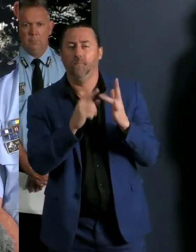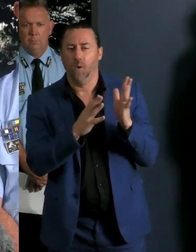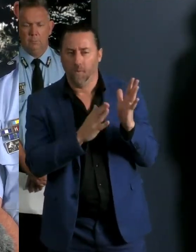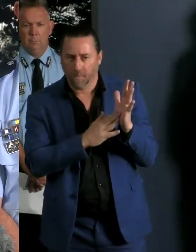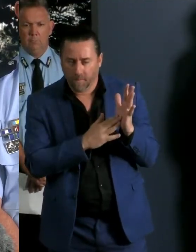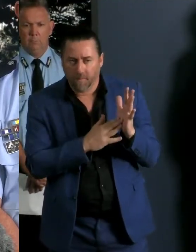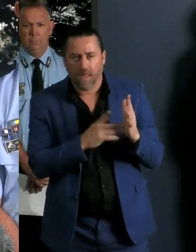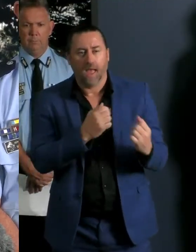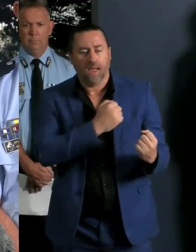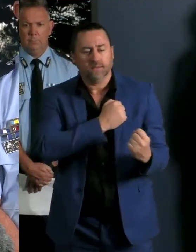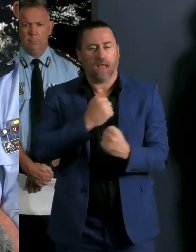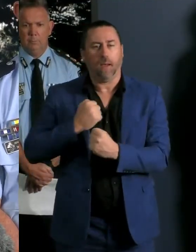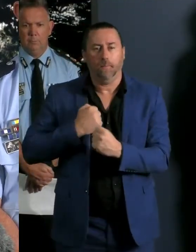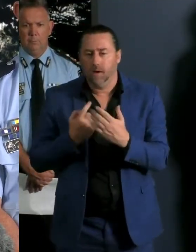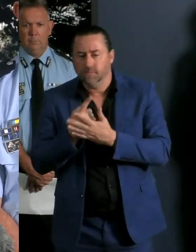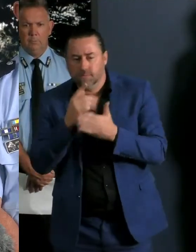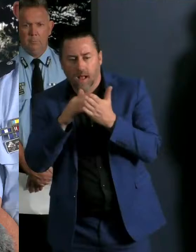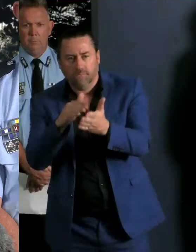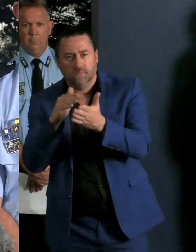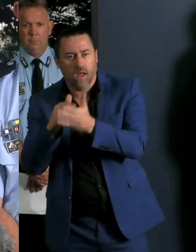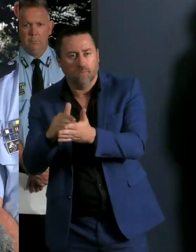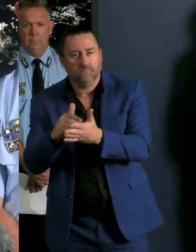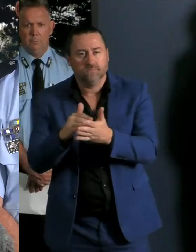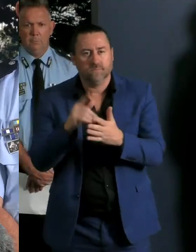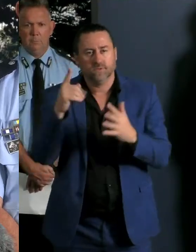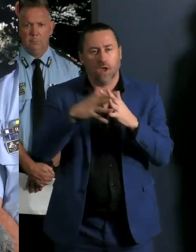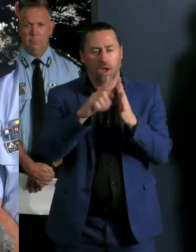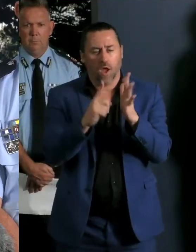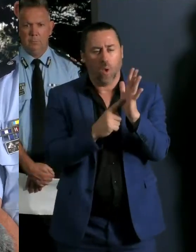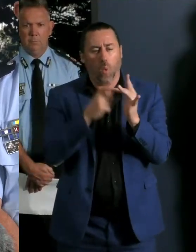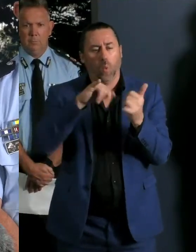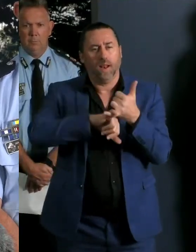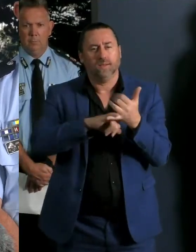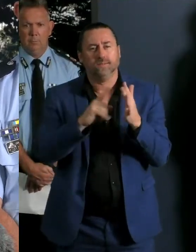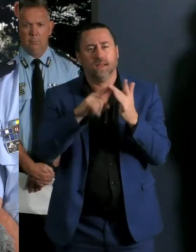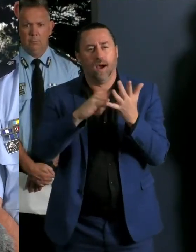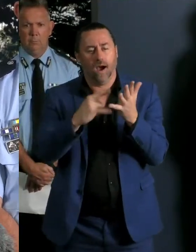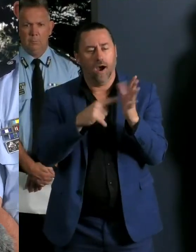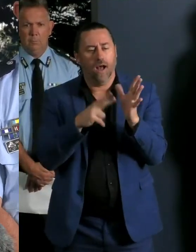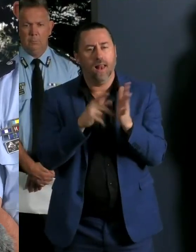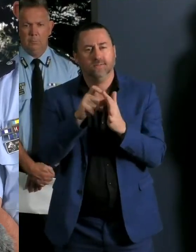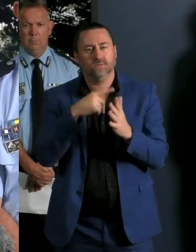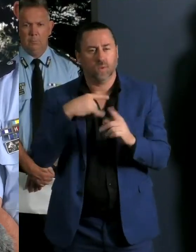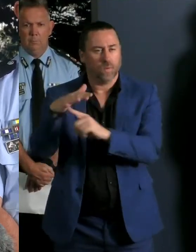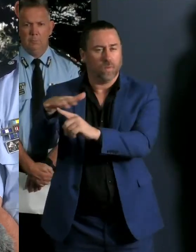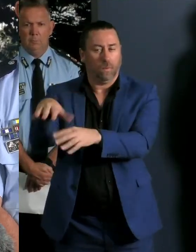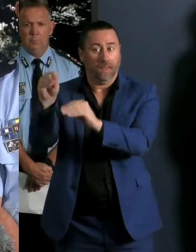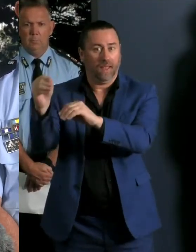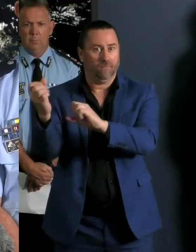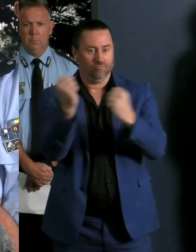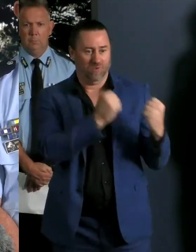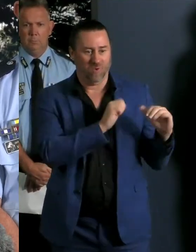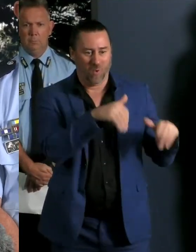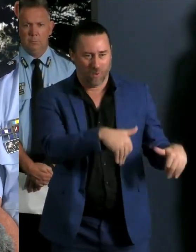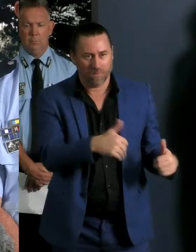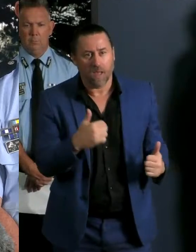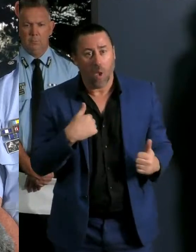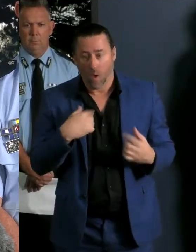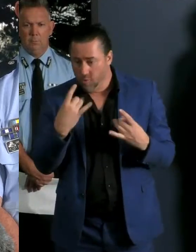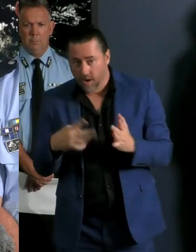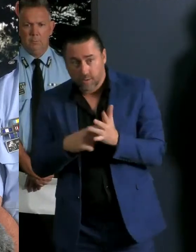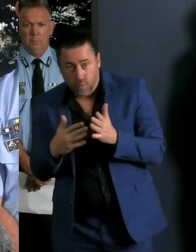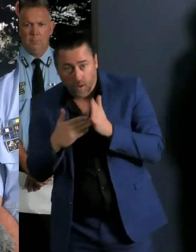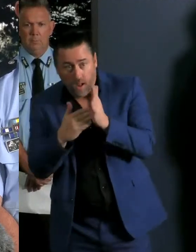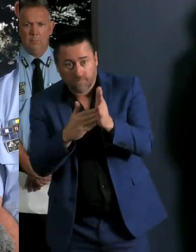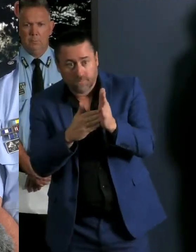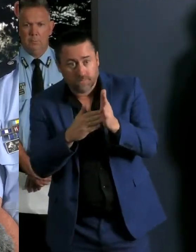Force assisting with the evacuation of bomb personnel from Willis Island a few days ago. But we stand ready to support Far North Queensland,